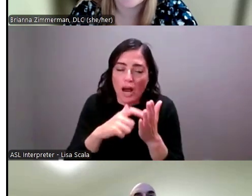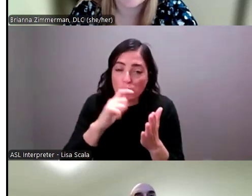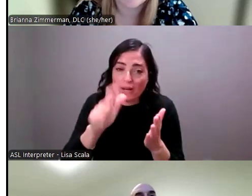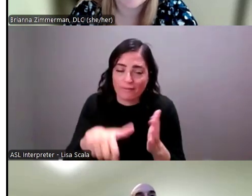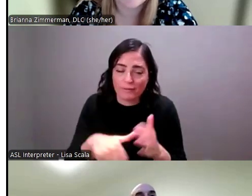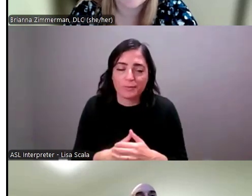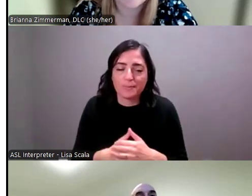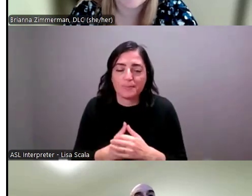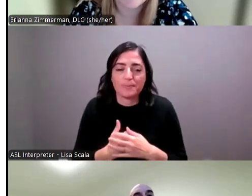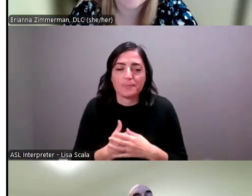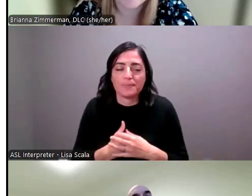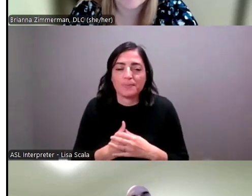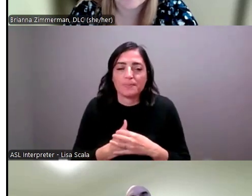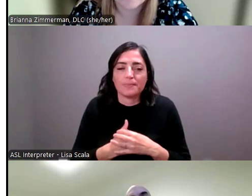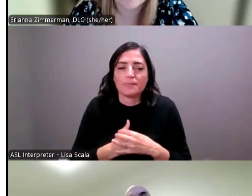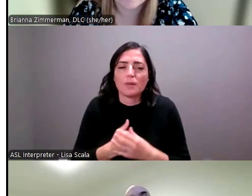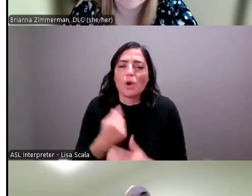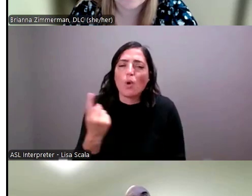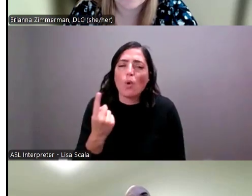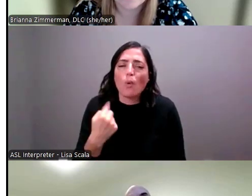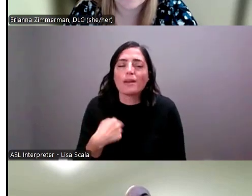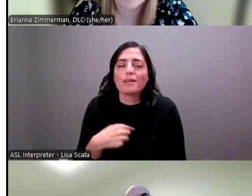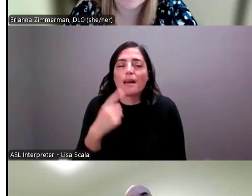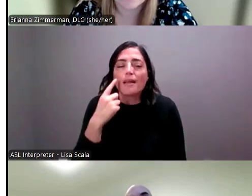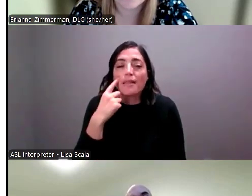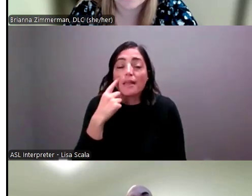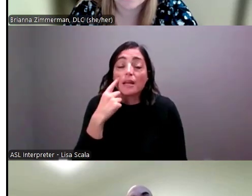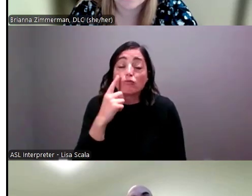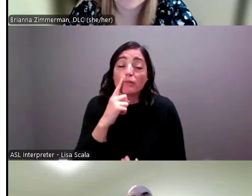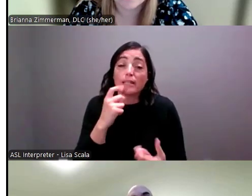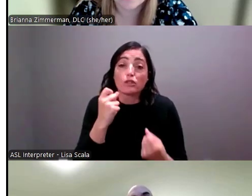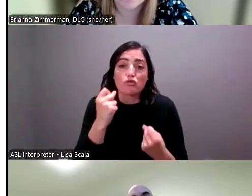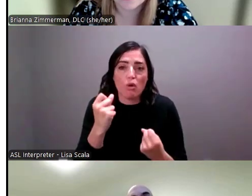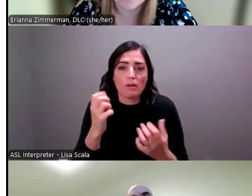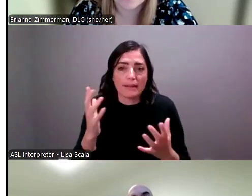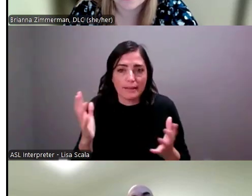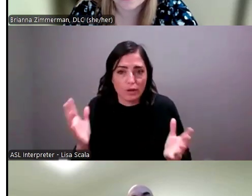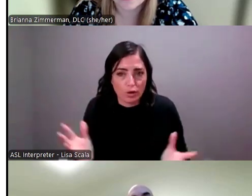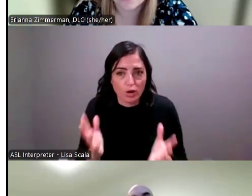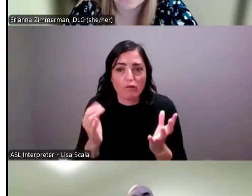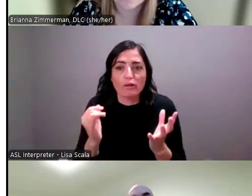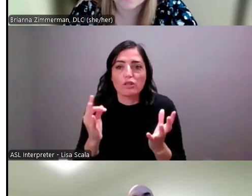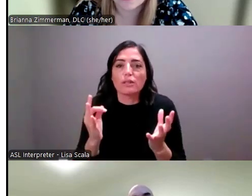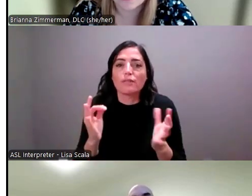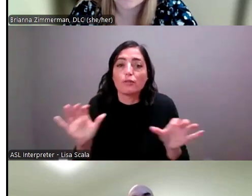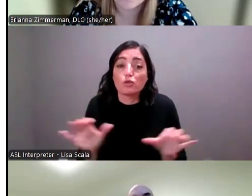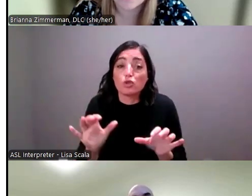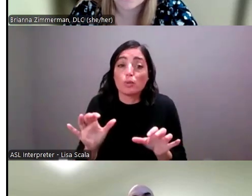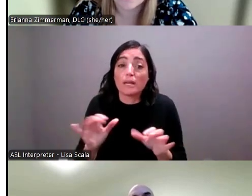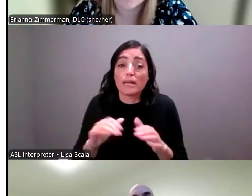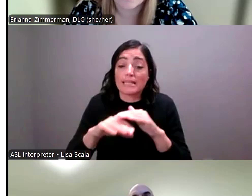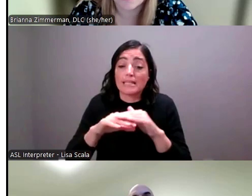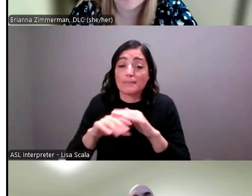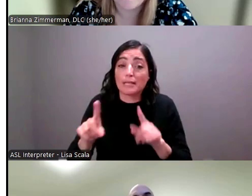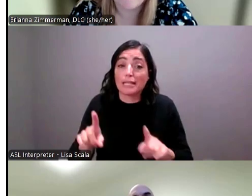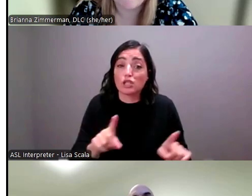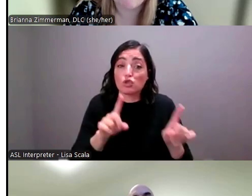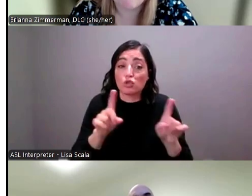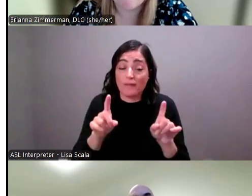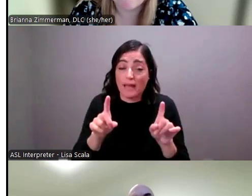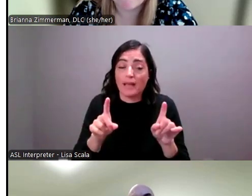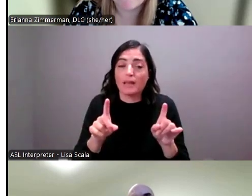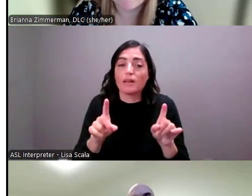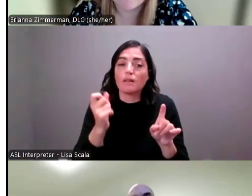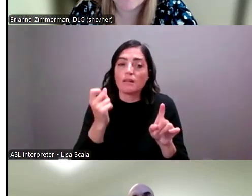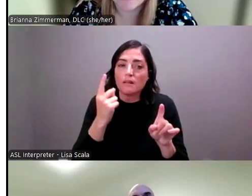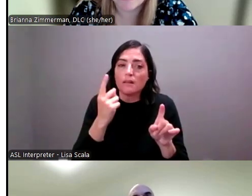mandatory. I always think, and we strongly encourage, if you're doing an accessibility survey, that it's